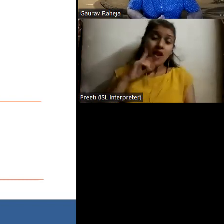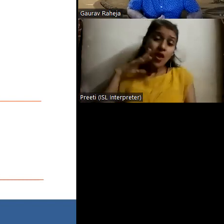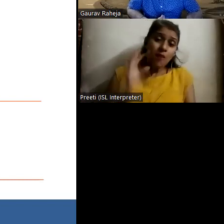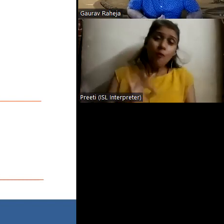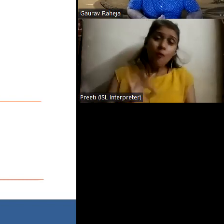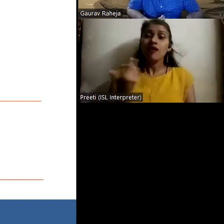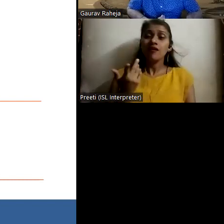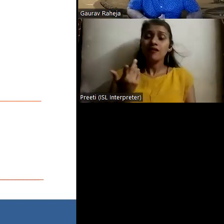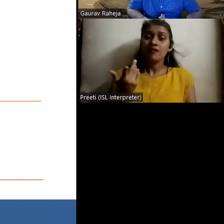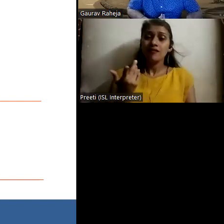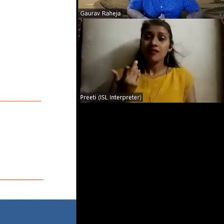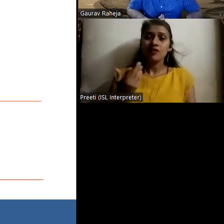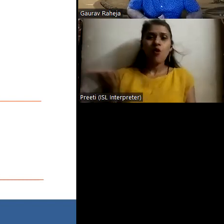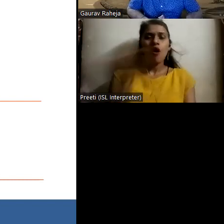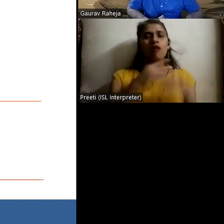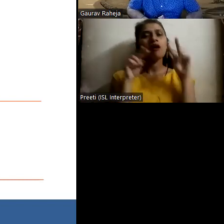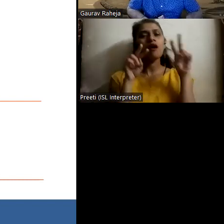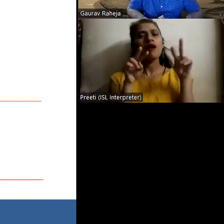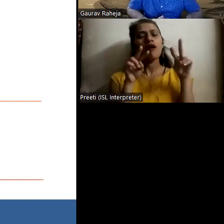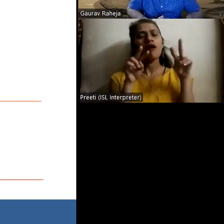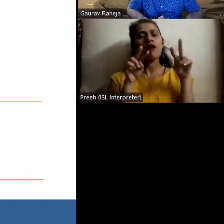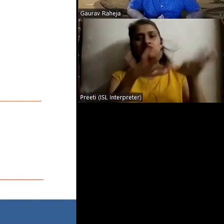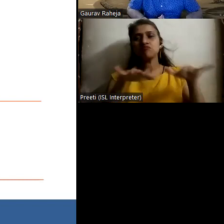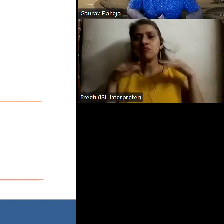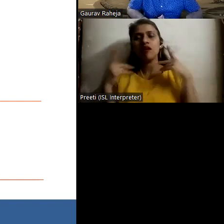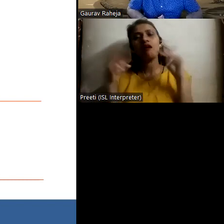us who are sitting right now in the audience to do these